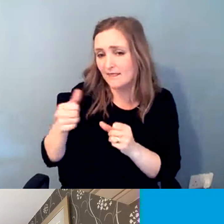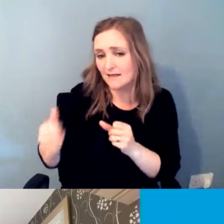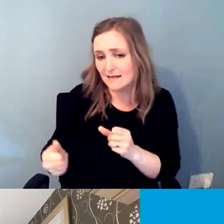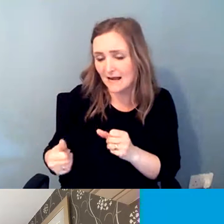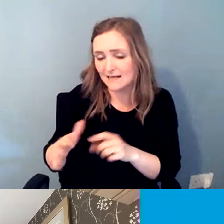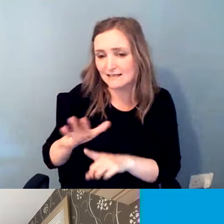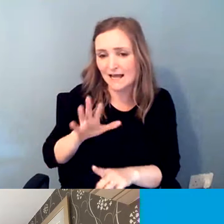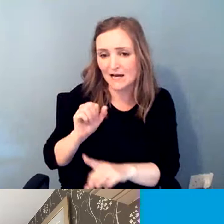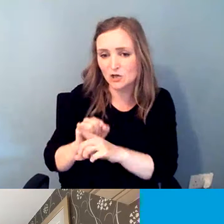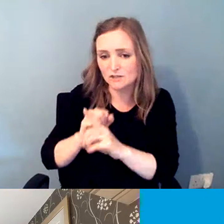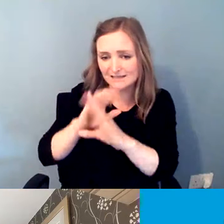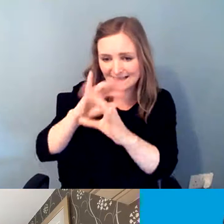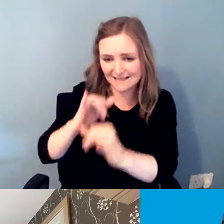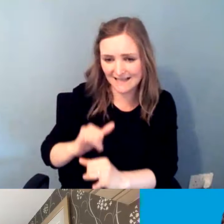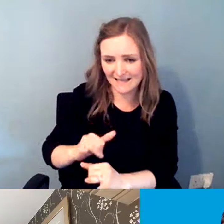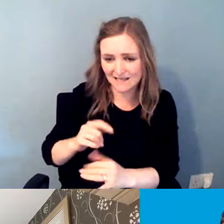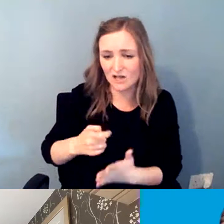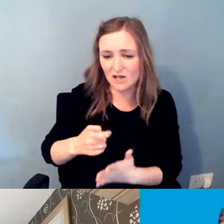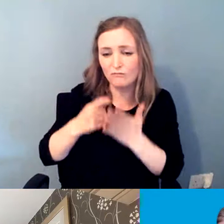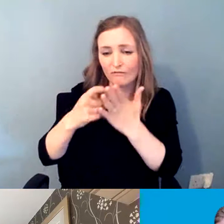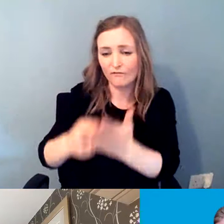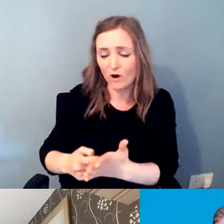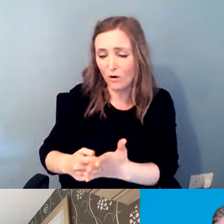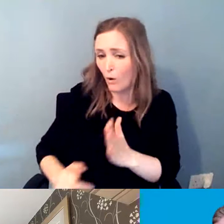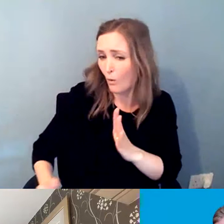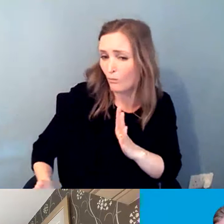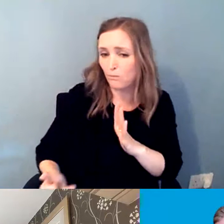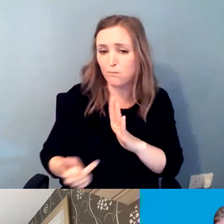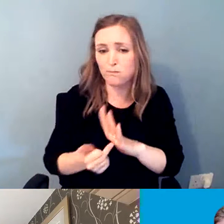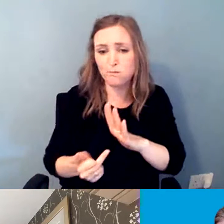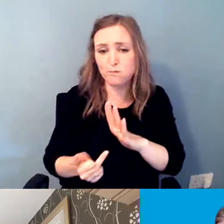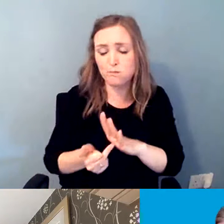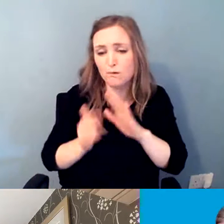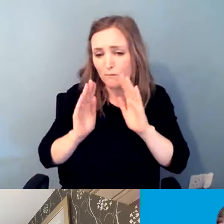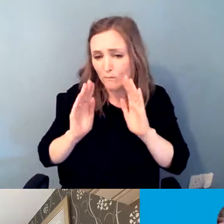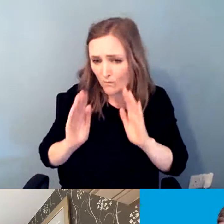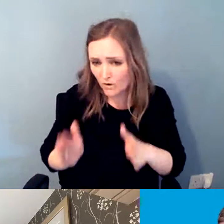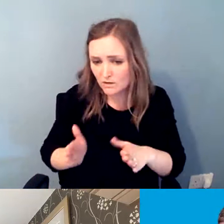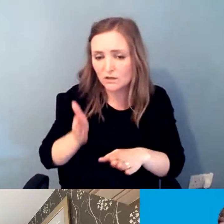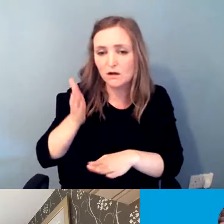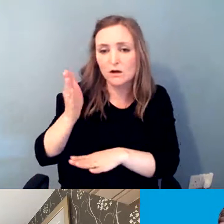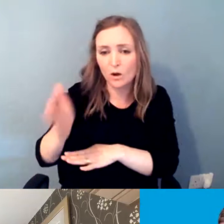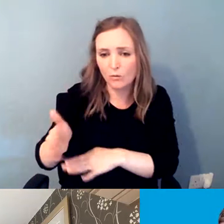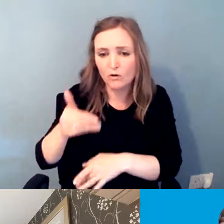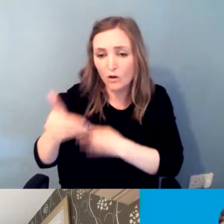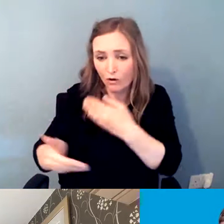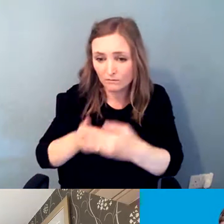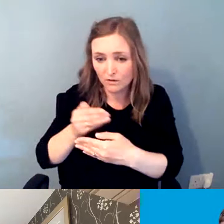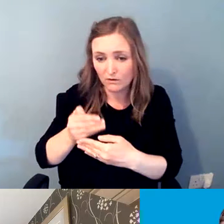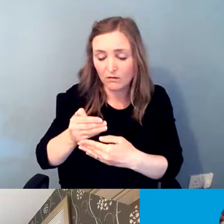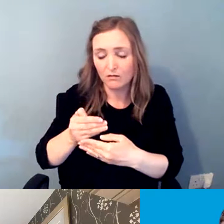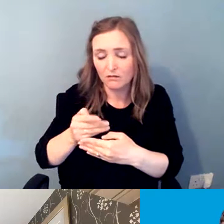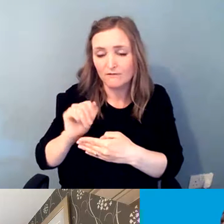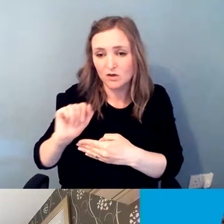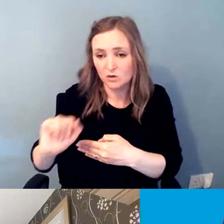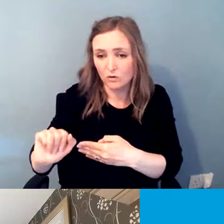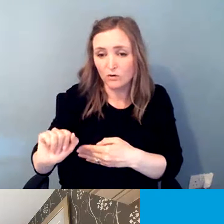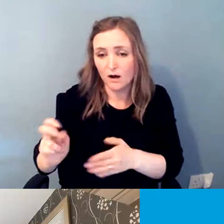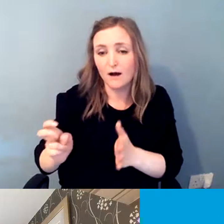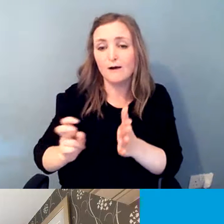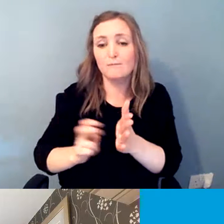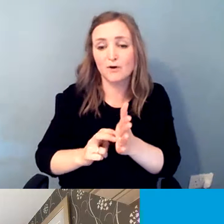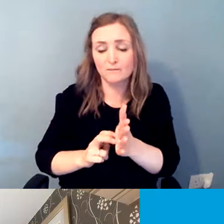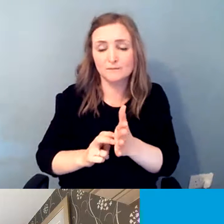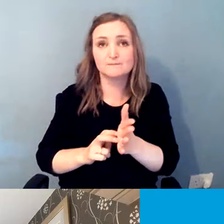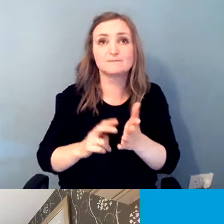referral is. And I think that we know from research that's been done, historically, professionals have found it